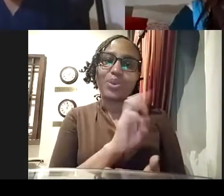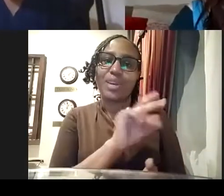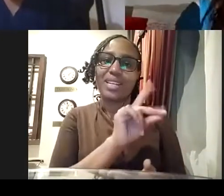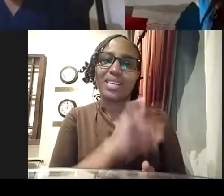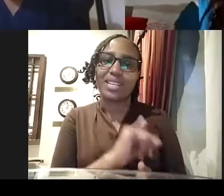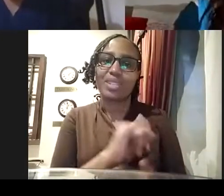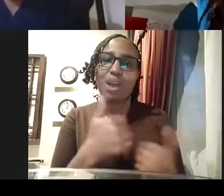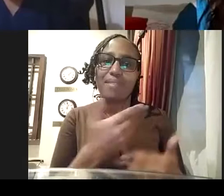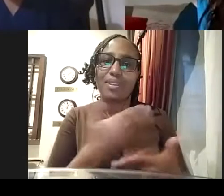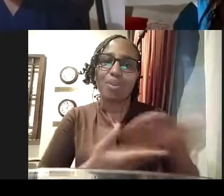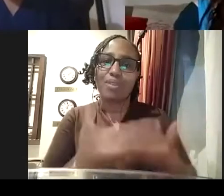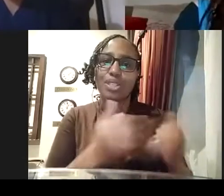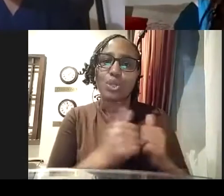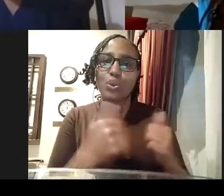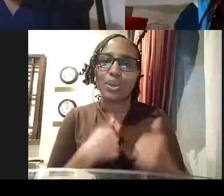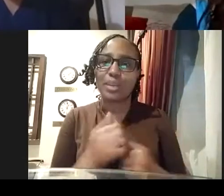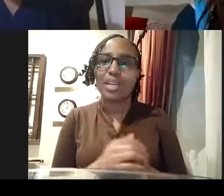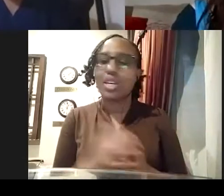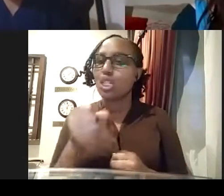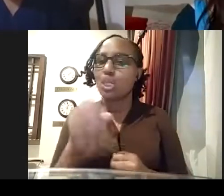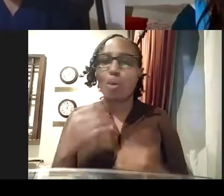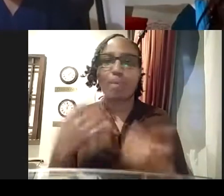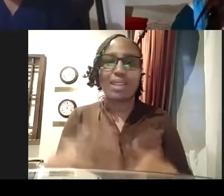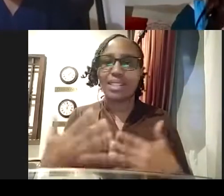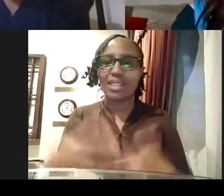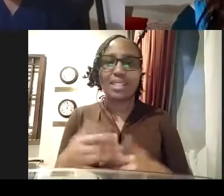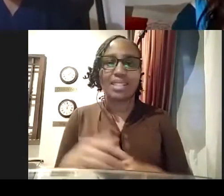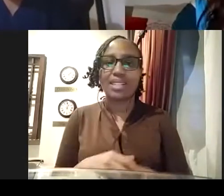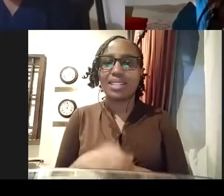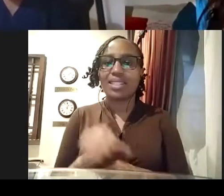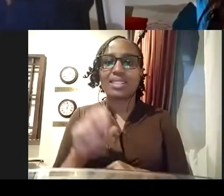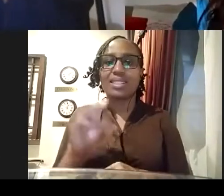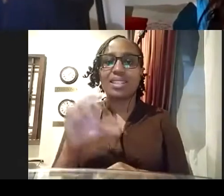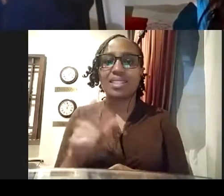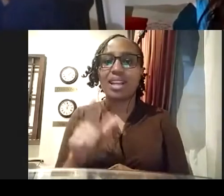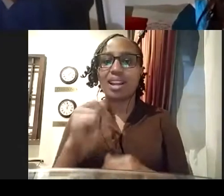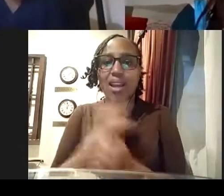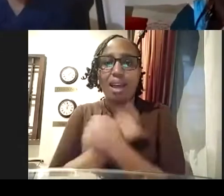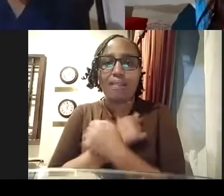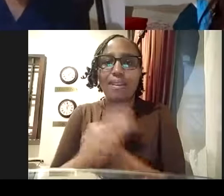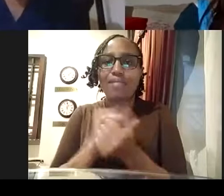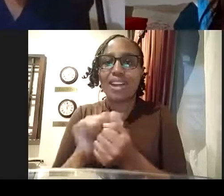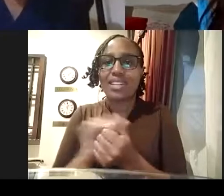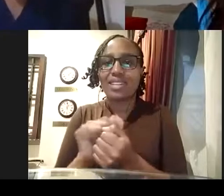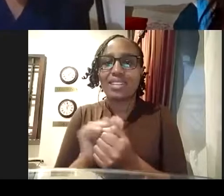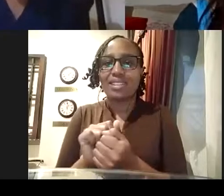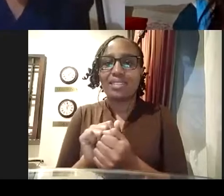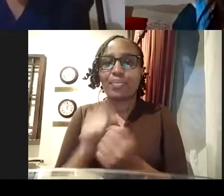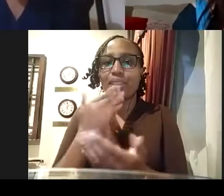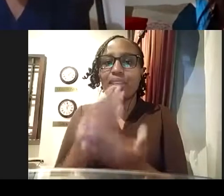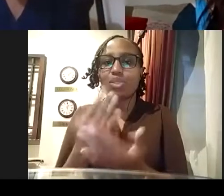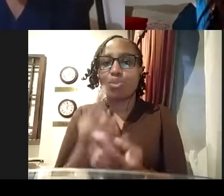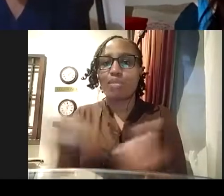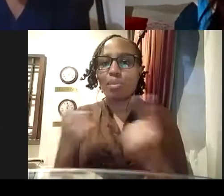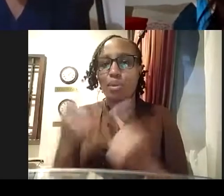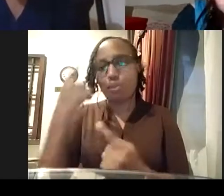So lovely, so fantastic, and such a lovely way to end my Friday. And a thanks to everybody for logging on and